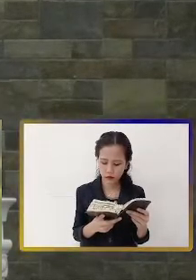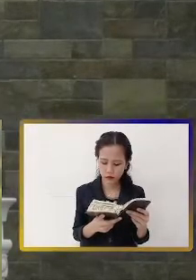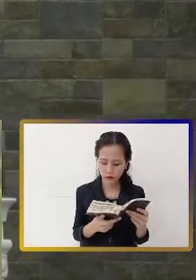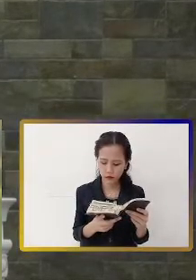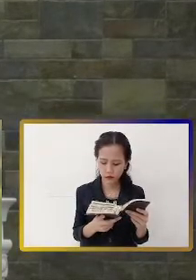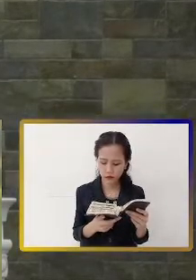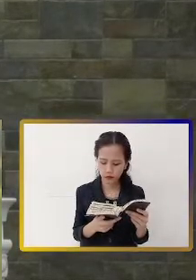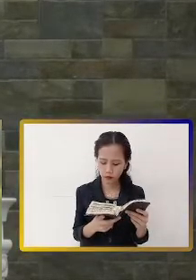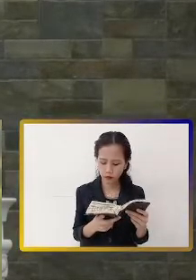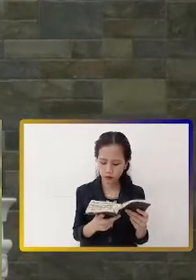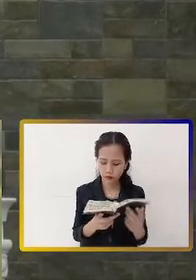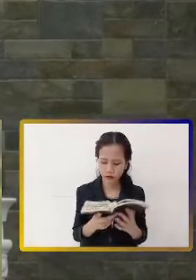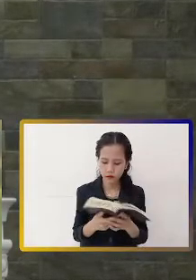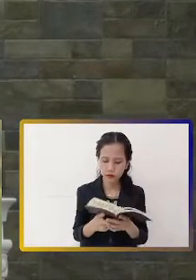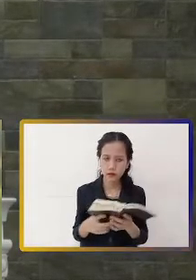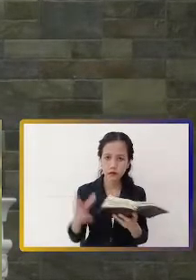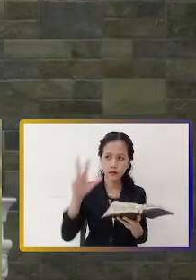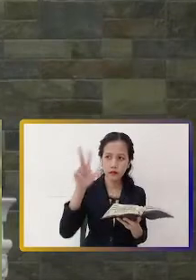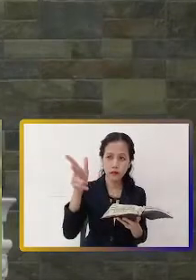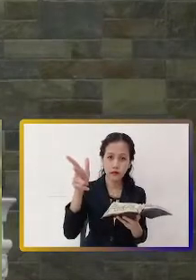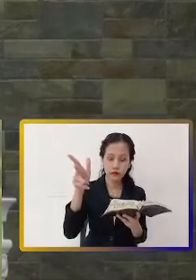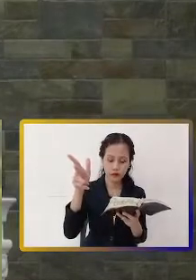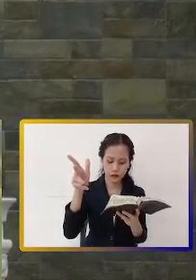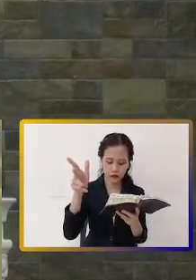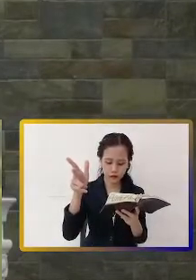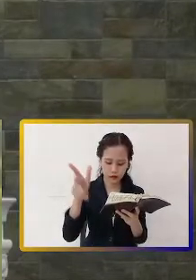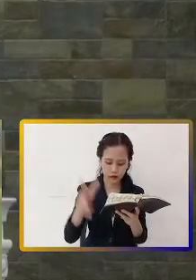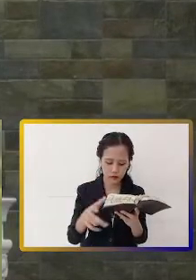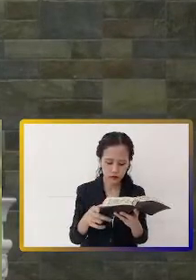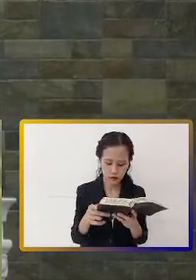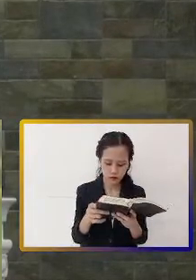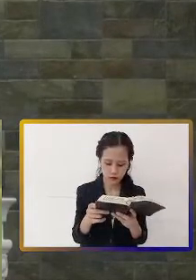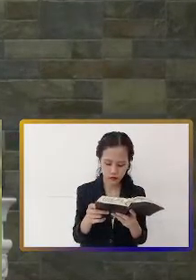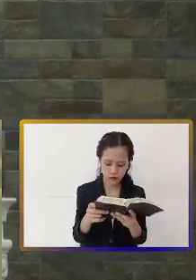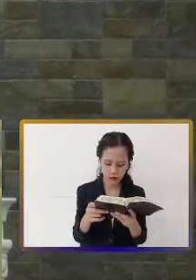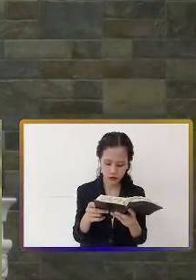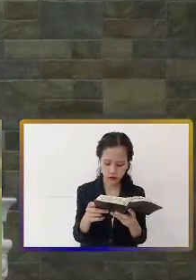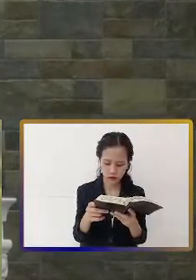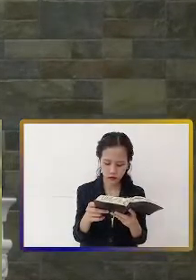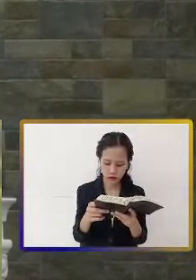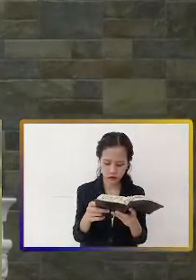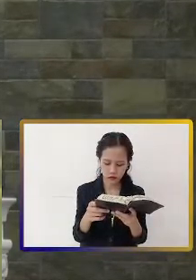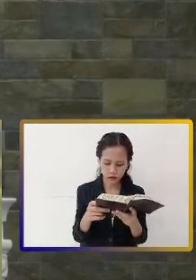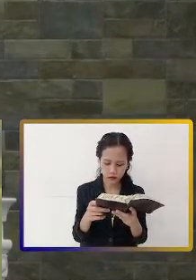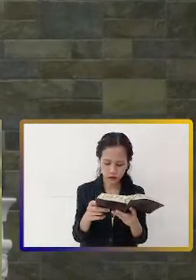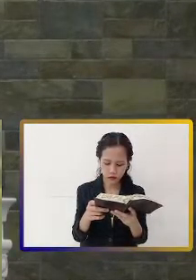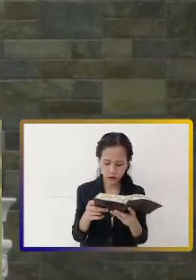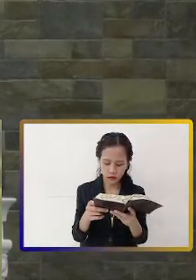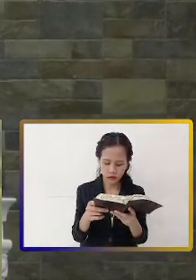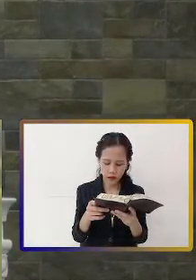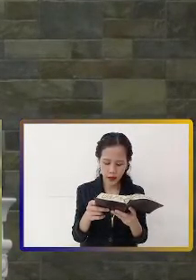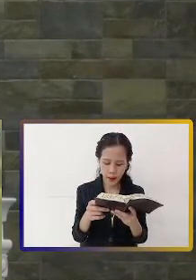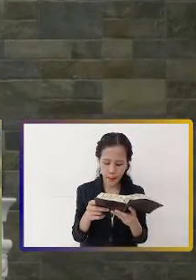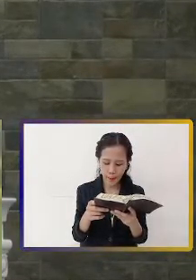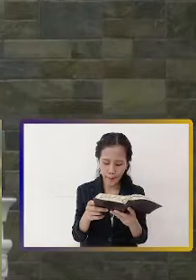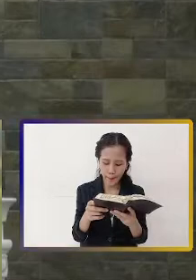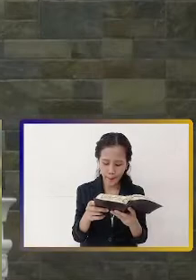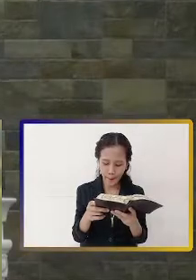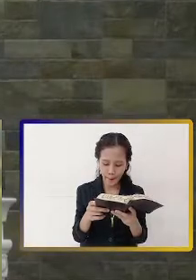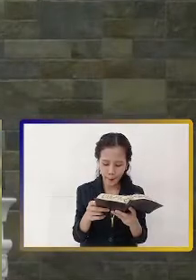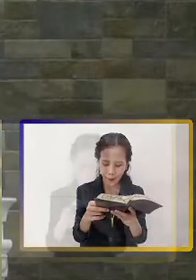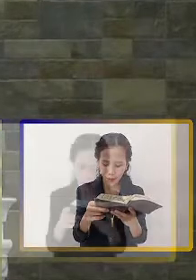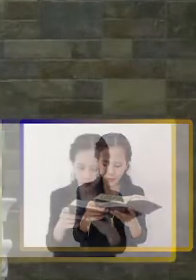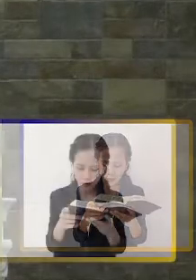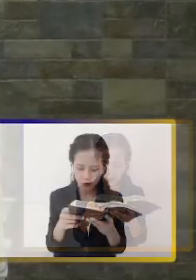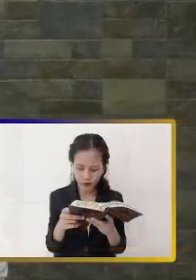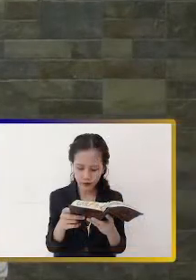Solomon's wisdom excelled the wisdom of all the children of the east country and all the wisdom of